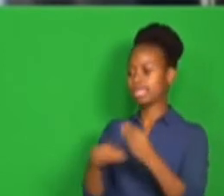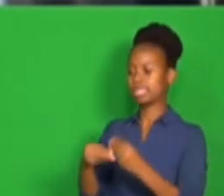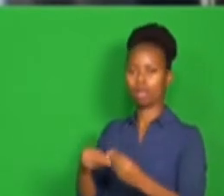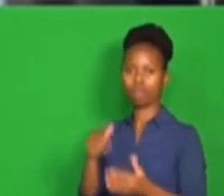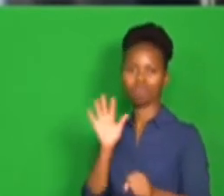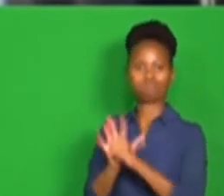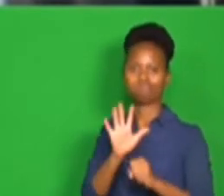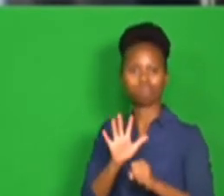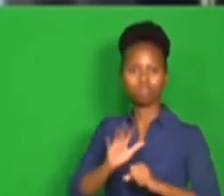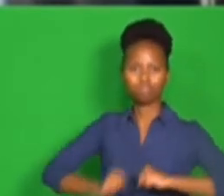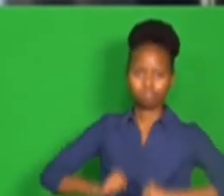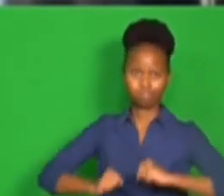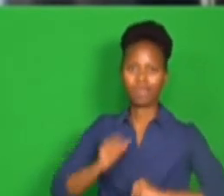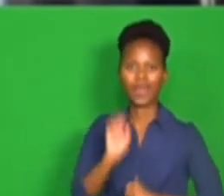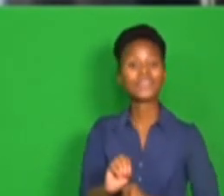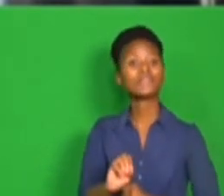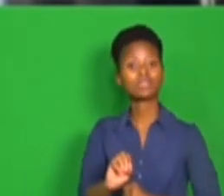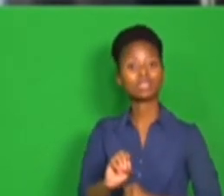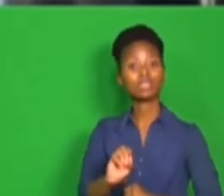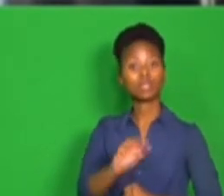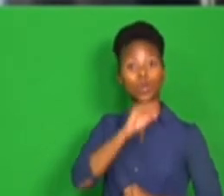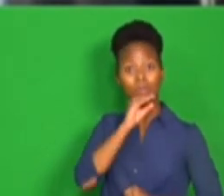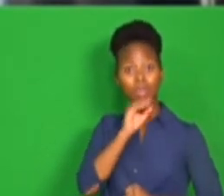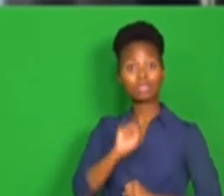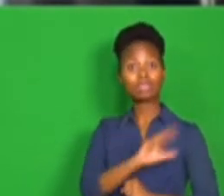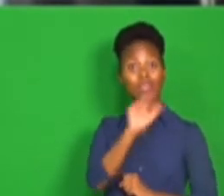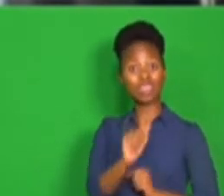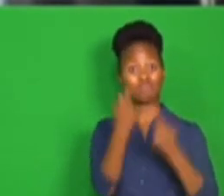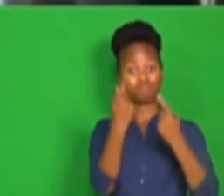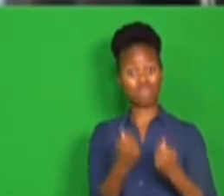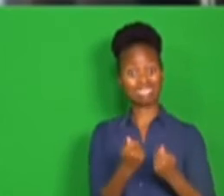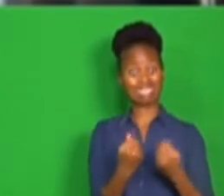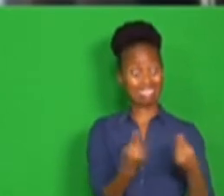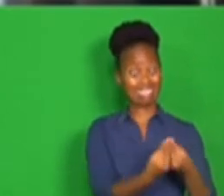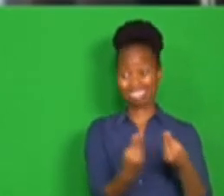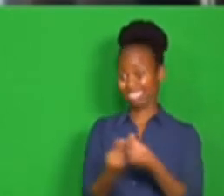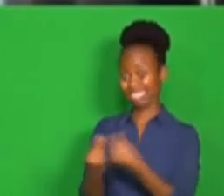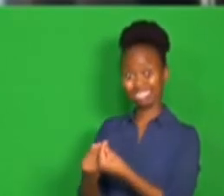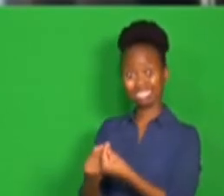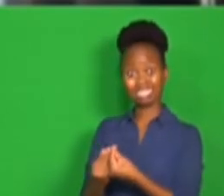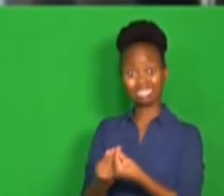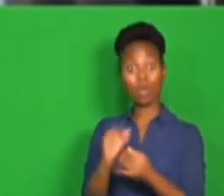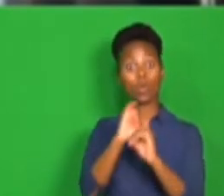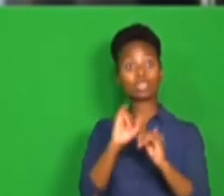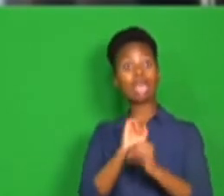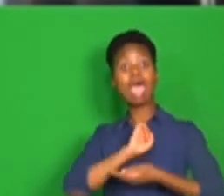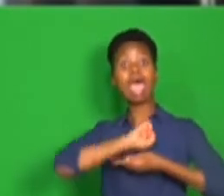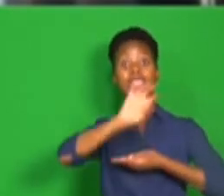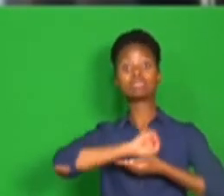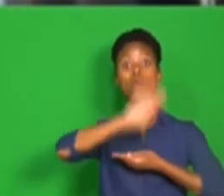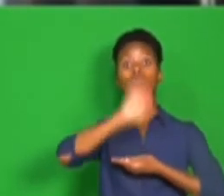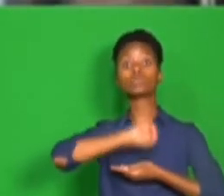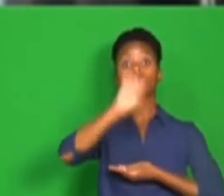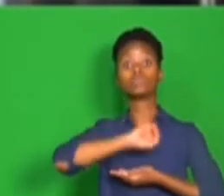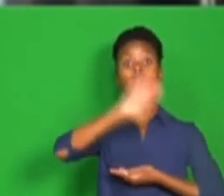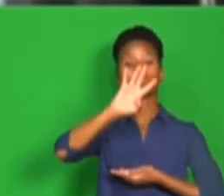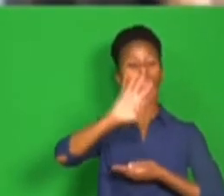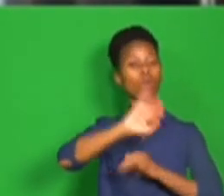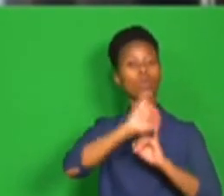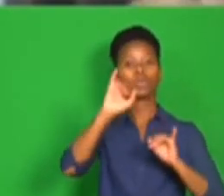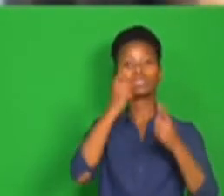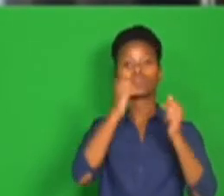In other words, the prices of South African commodity exports has risen faster than what